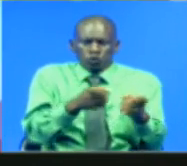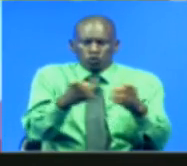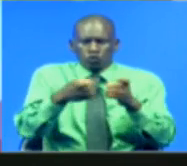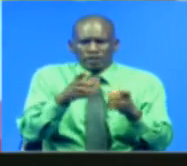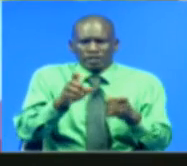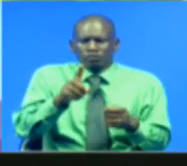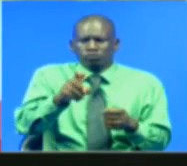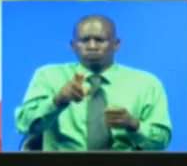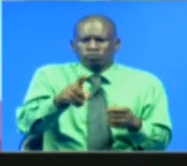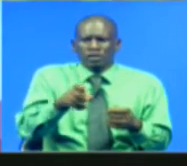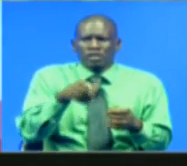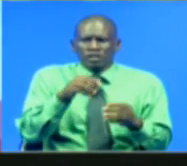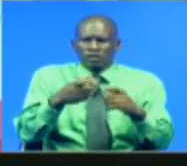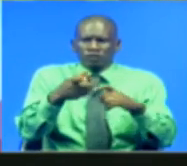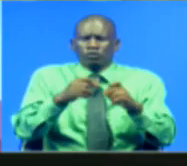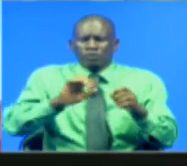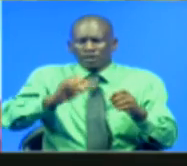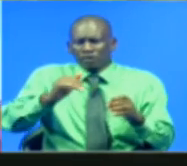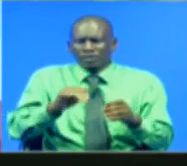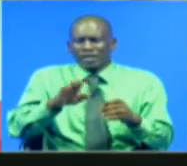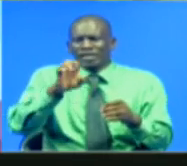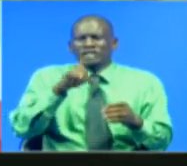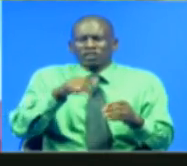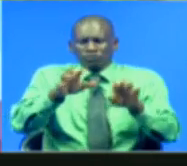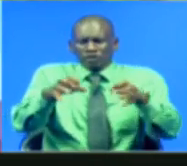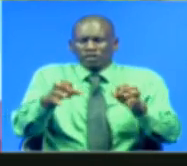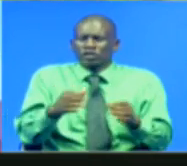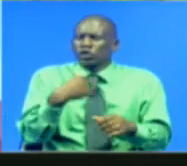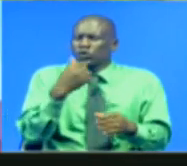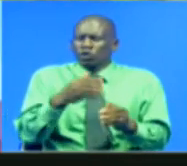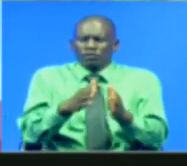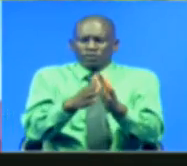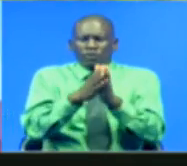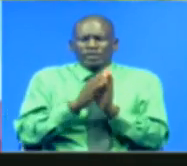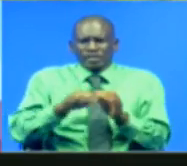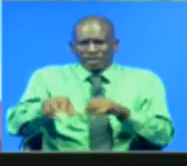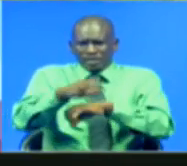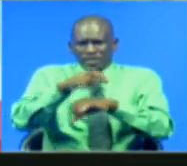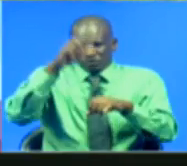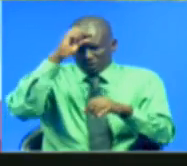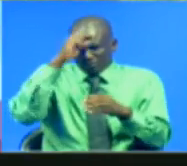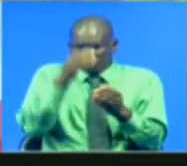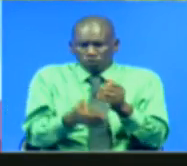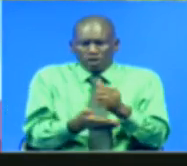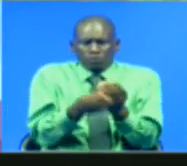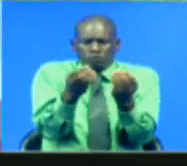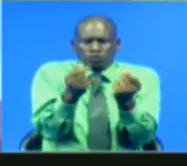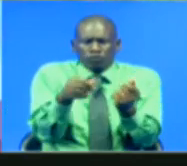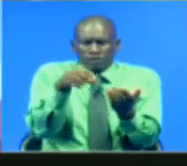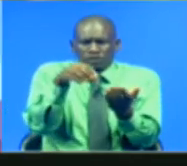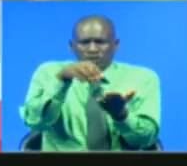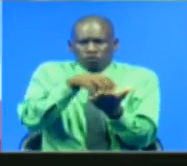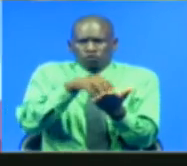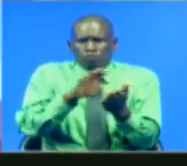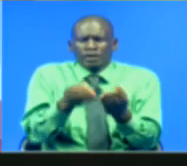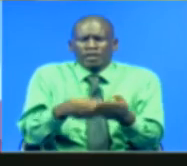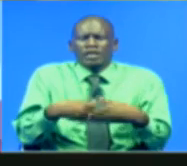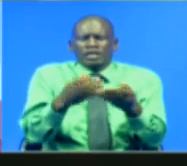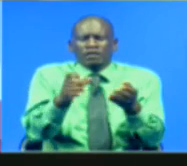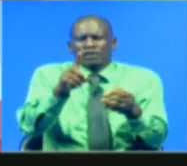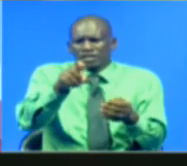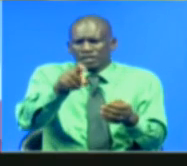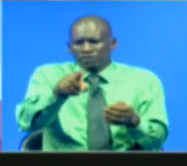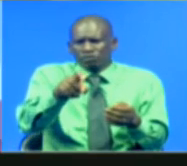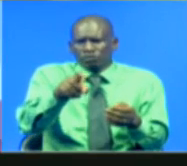for agriculture, Robert Duo, who has asked the national government to help deal with the situation by availing the funds. The destructive worms,